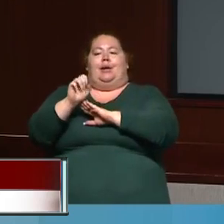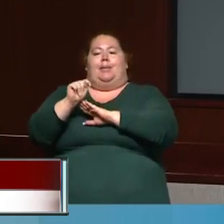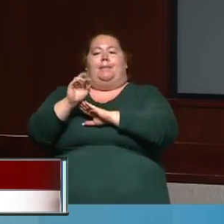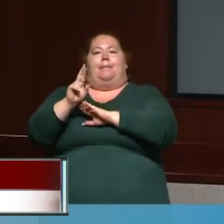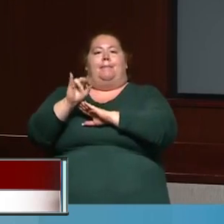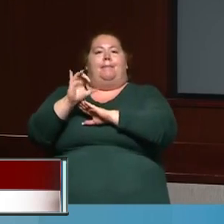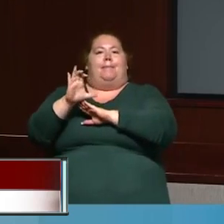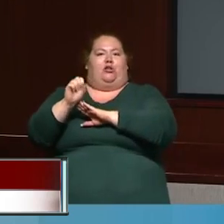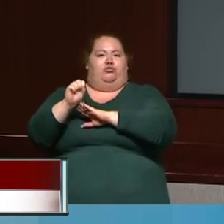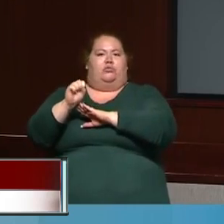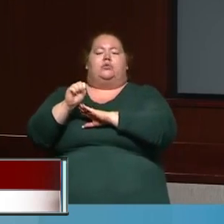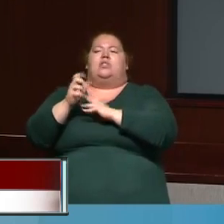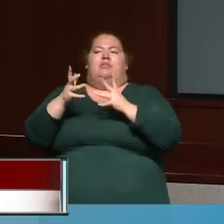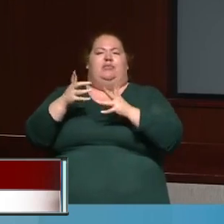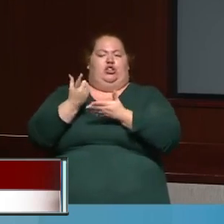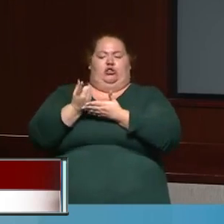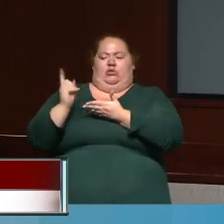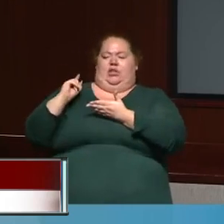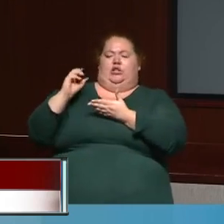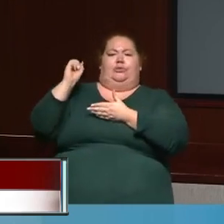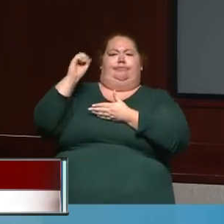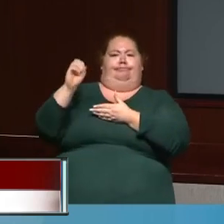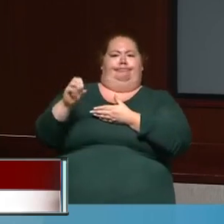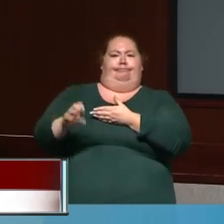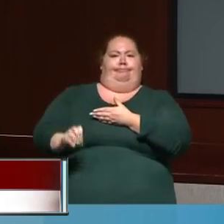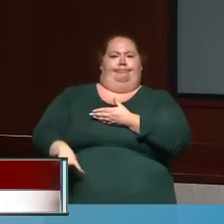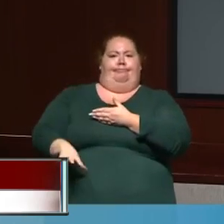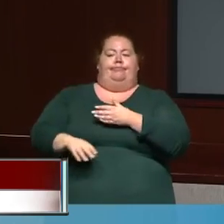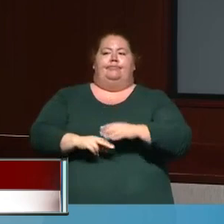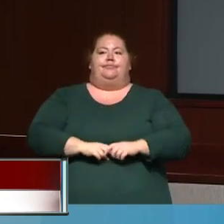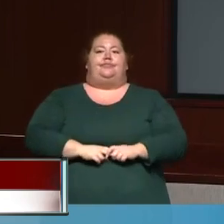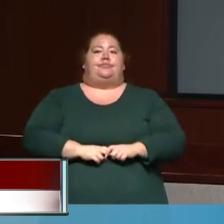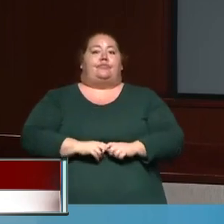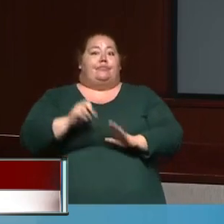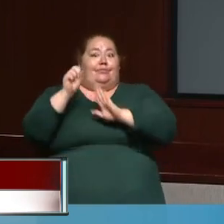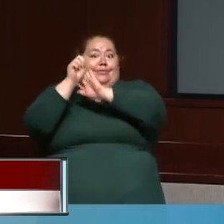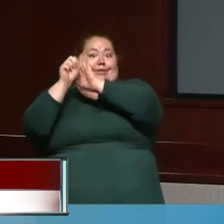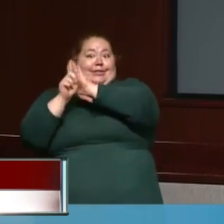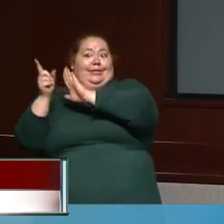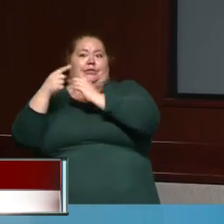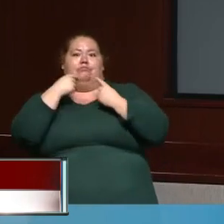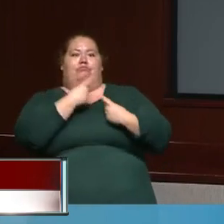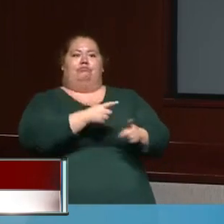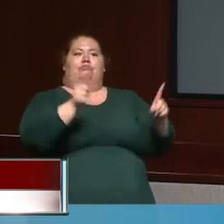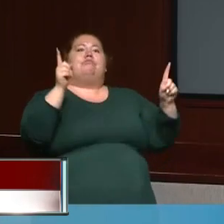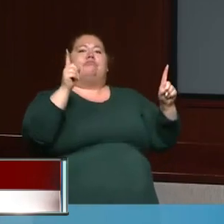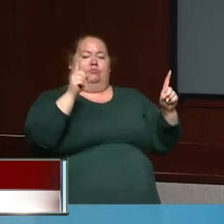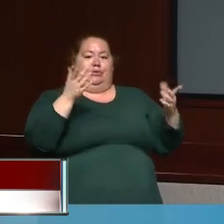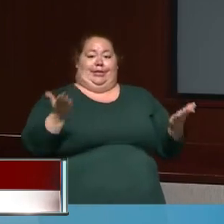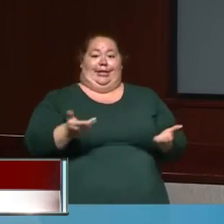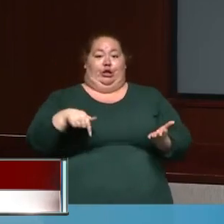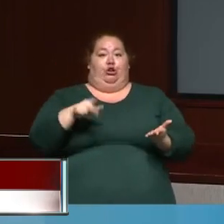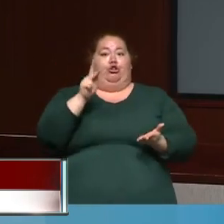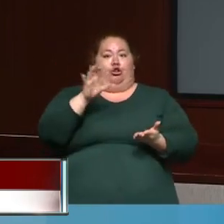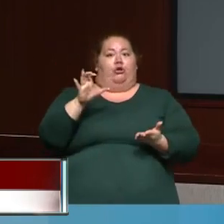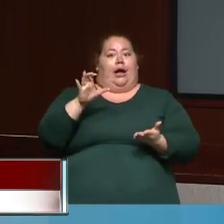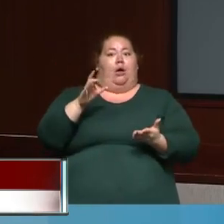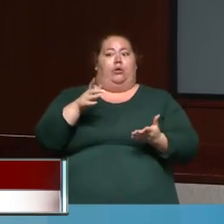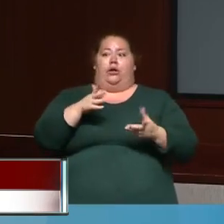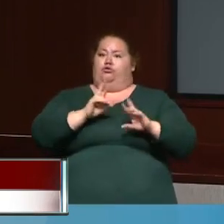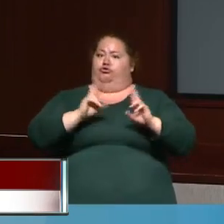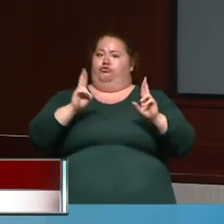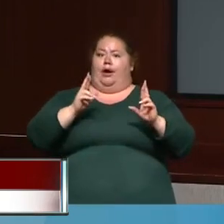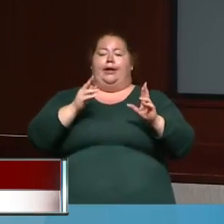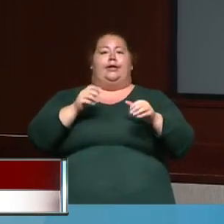discussed them on Tuesday. The state announced that Kern County is poised to move into the next